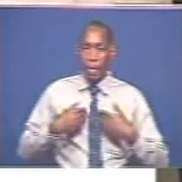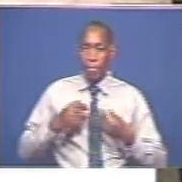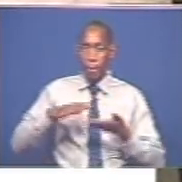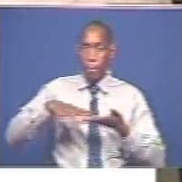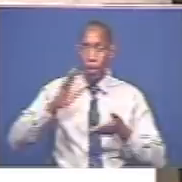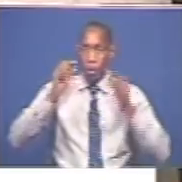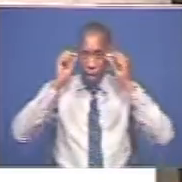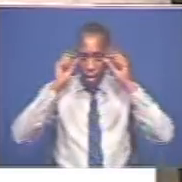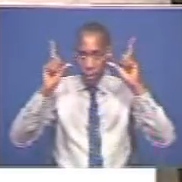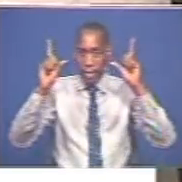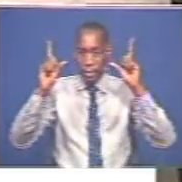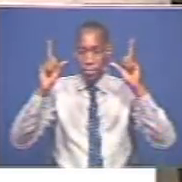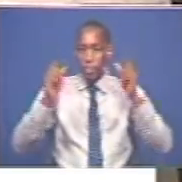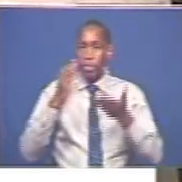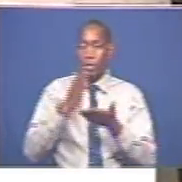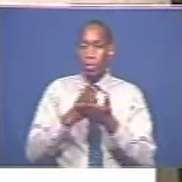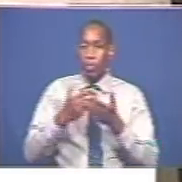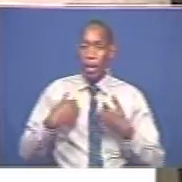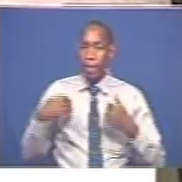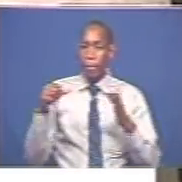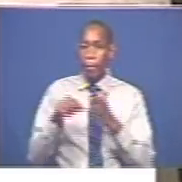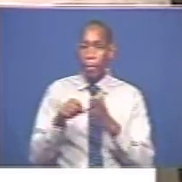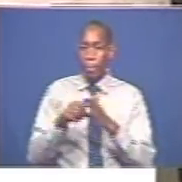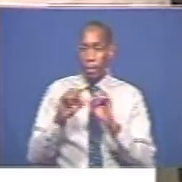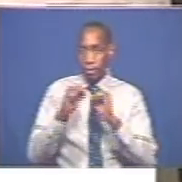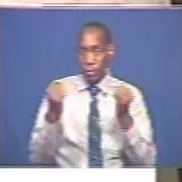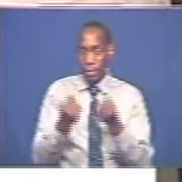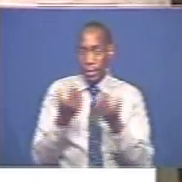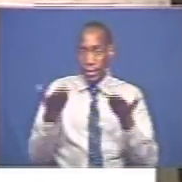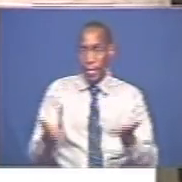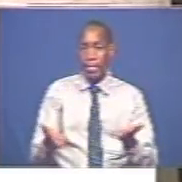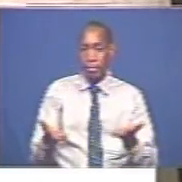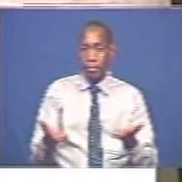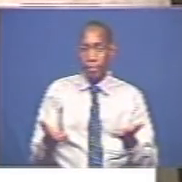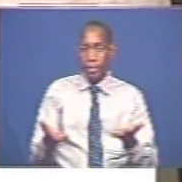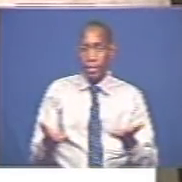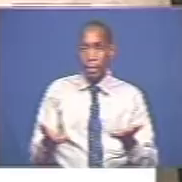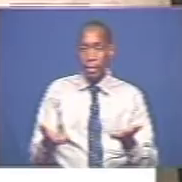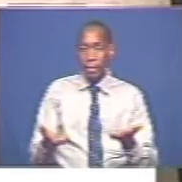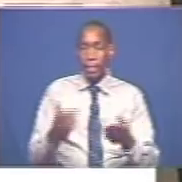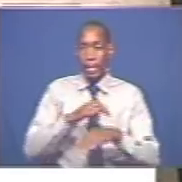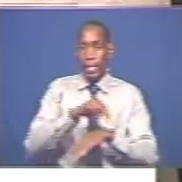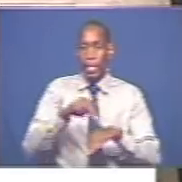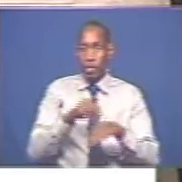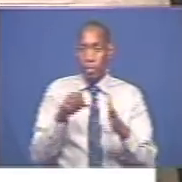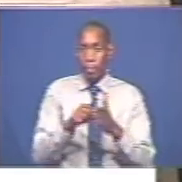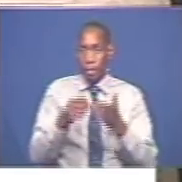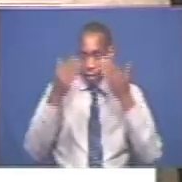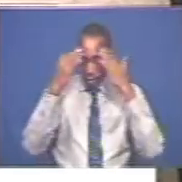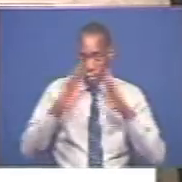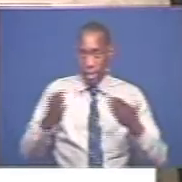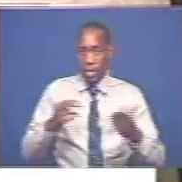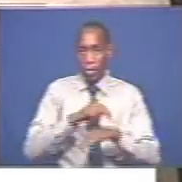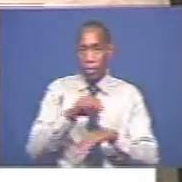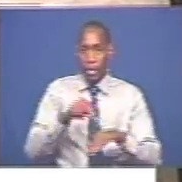mm, because this is actually a nightmare in our society, mm-hmm, now. It's actually almost a national disaster. Yeah. I don't know how national disasters